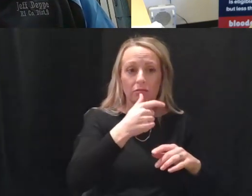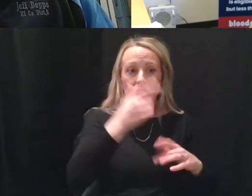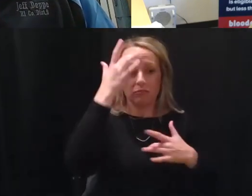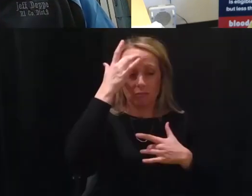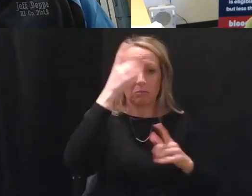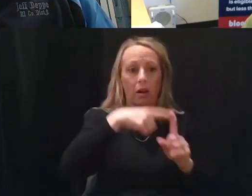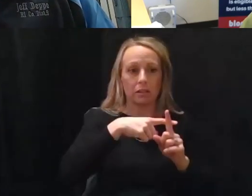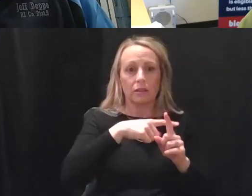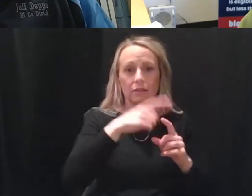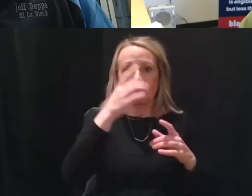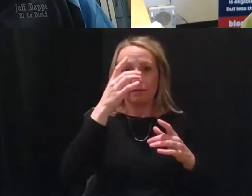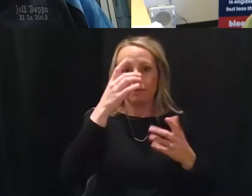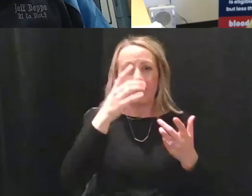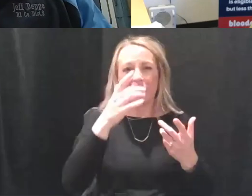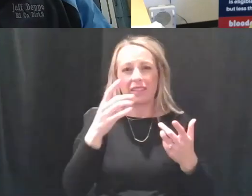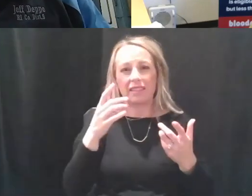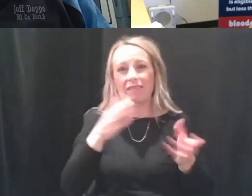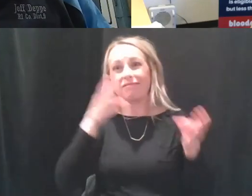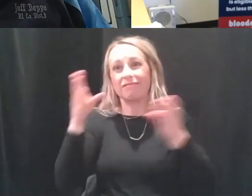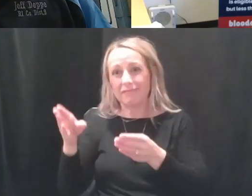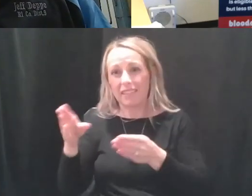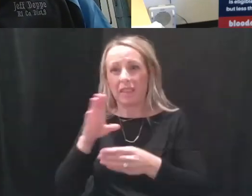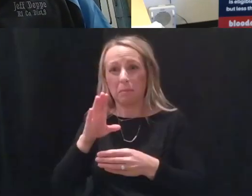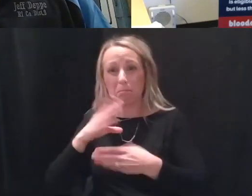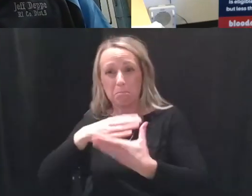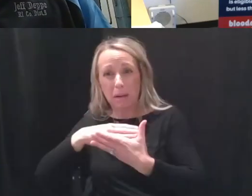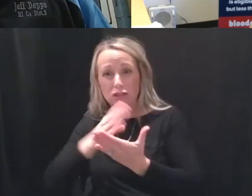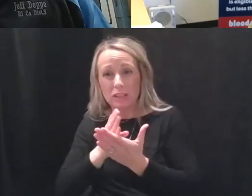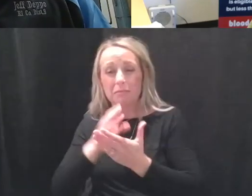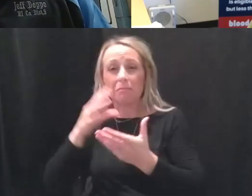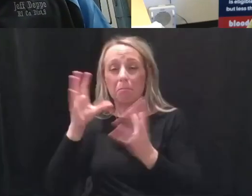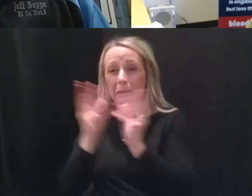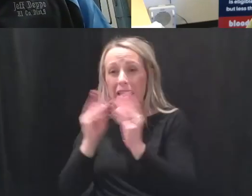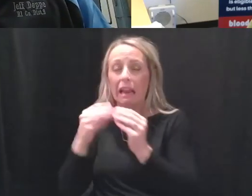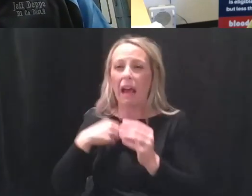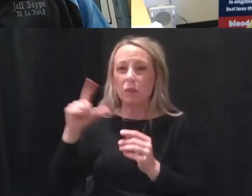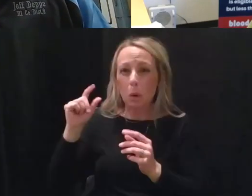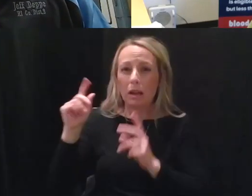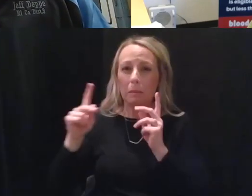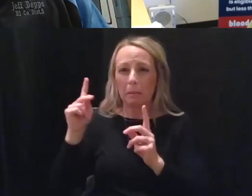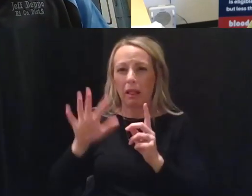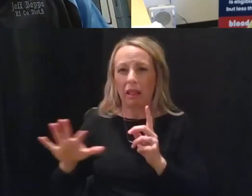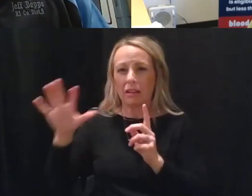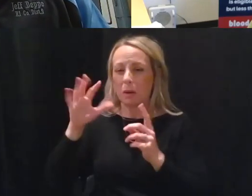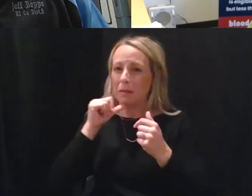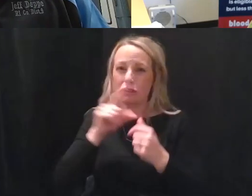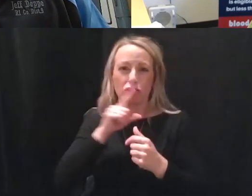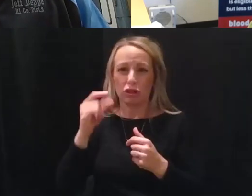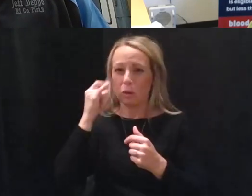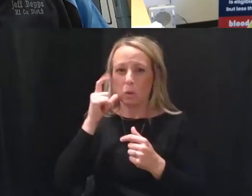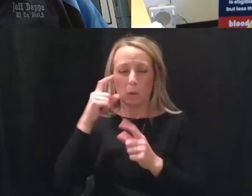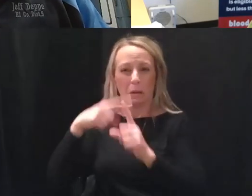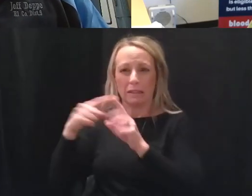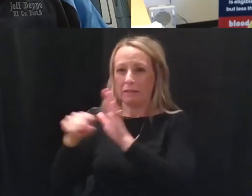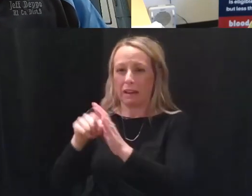the budget because there's 20, 30 people in there I don't know. But for myself, I had left the budget meeting and I started feeling tired.